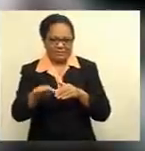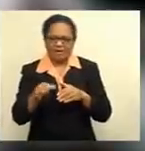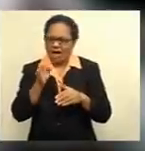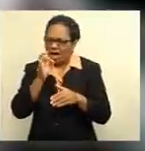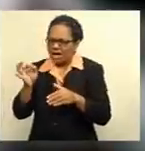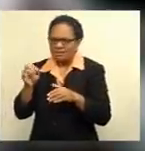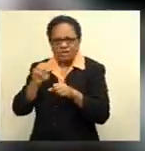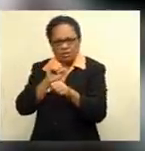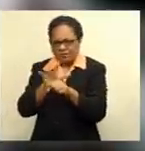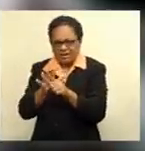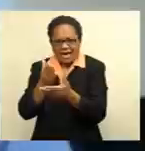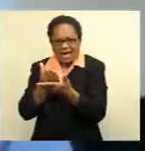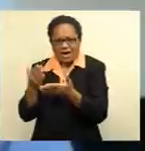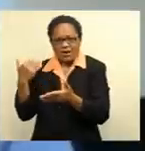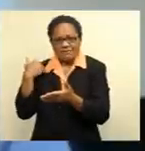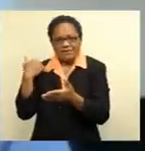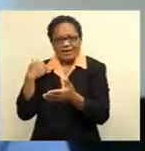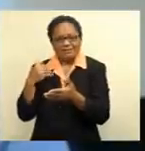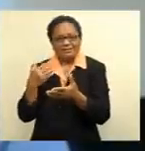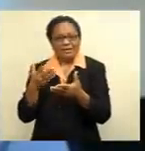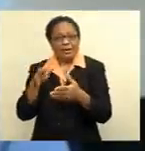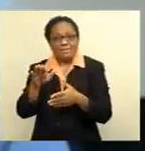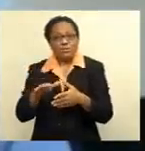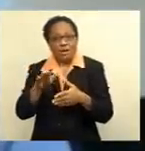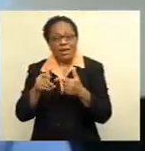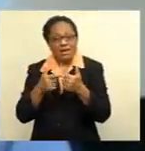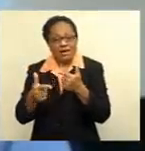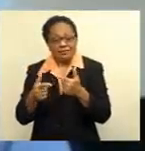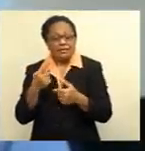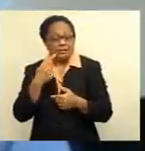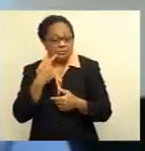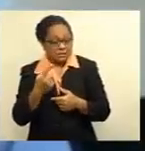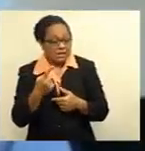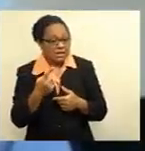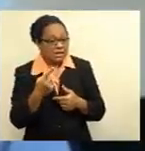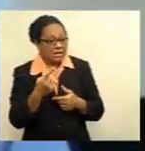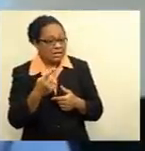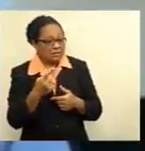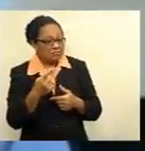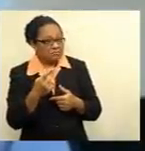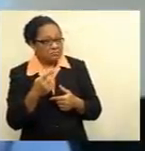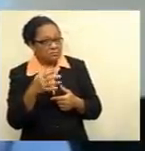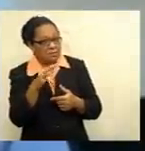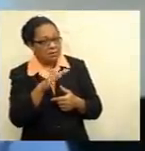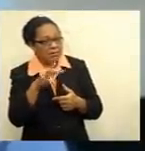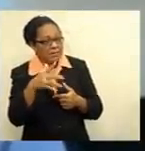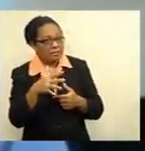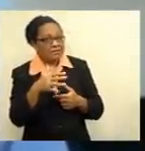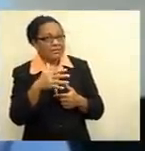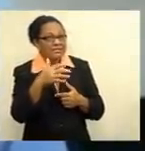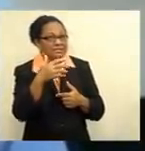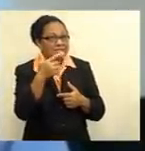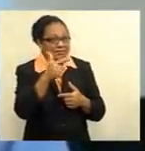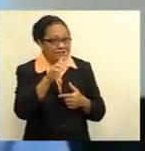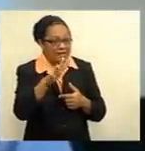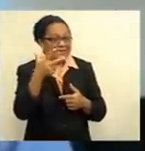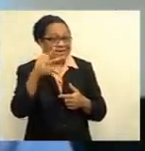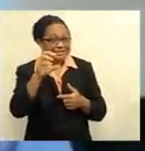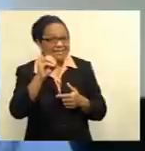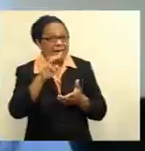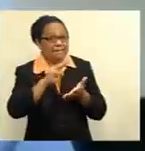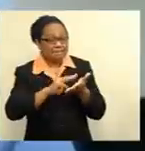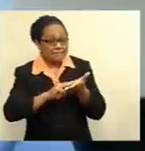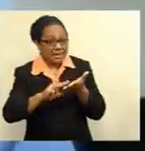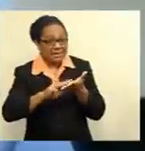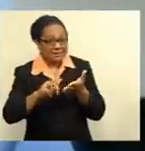poverty levels in the region? ADB estimates that around 75 million to 80 million in the whole Asia